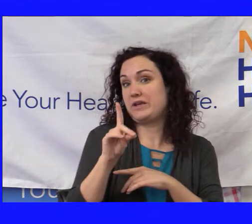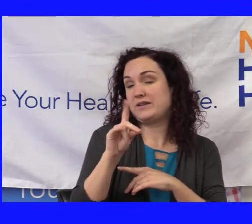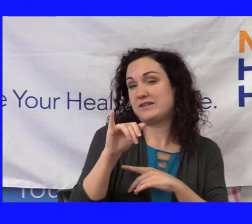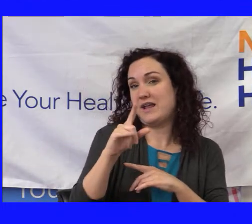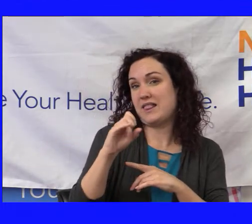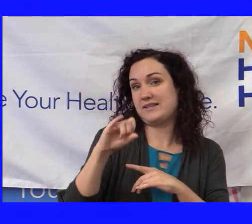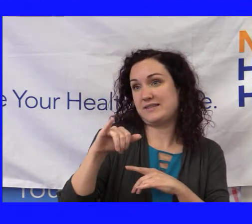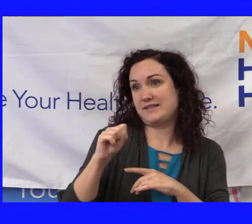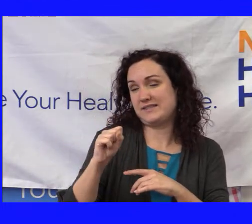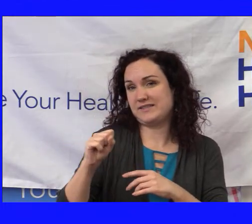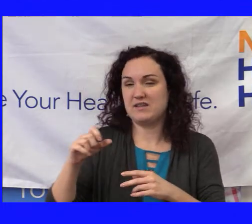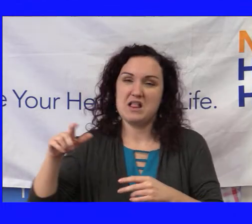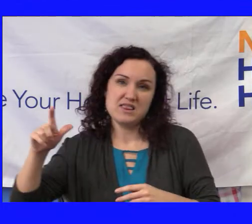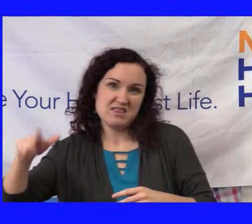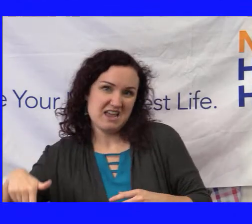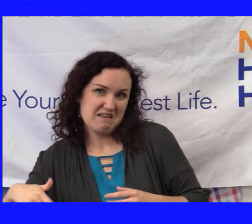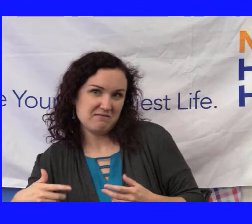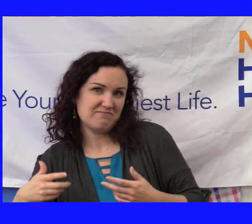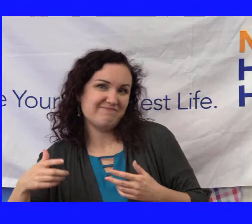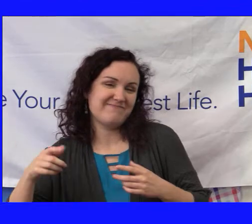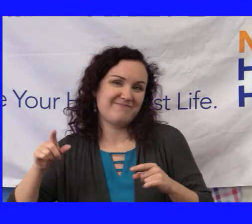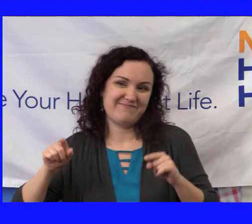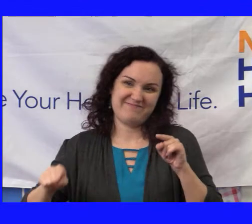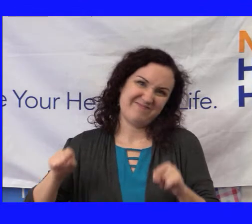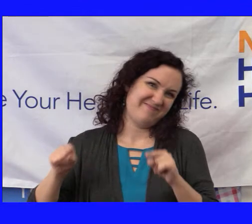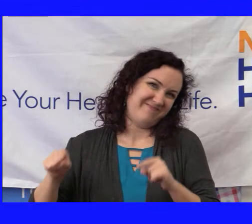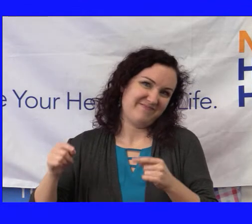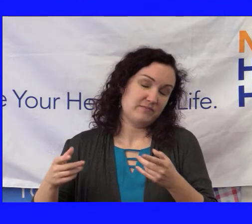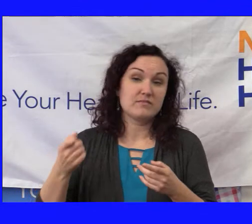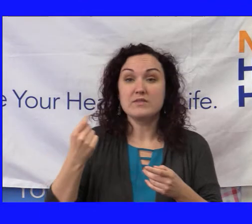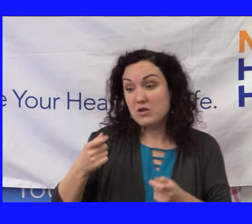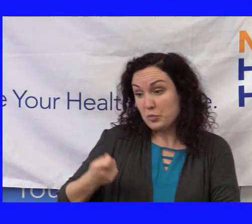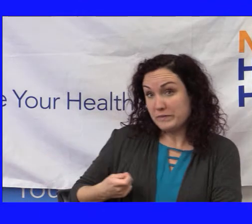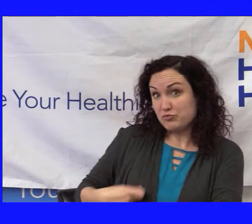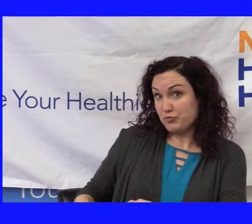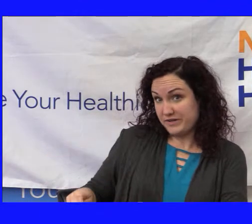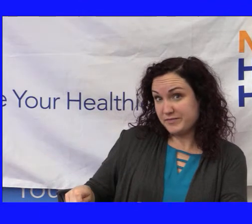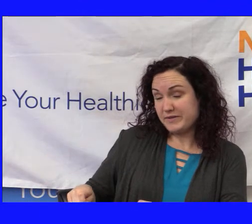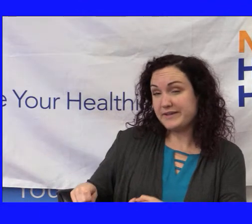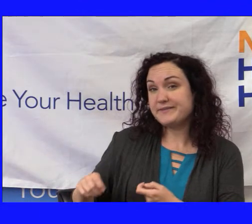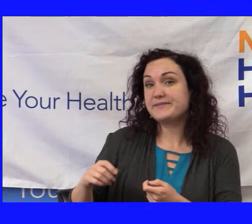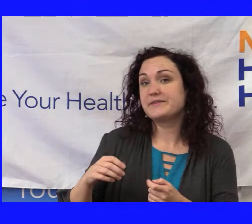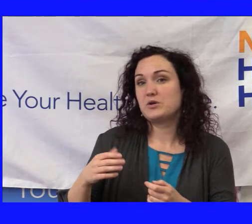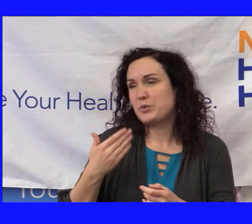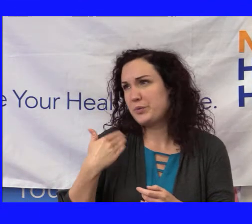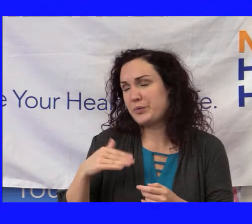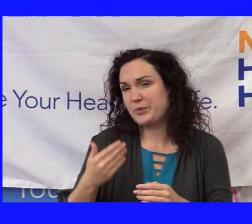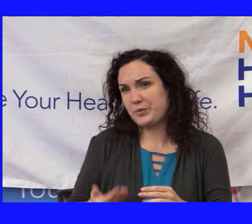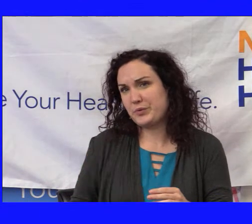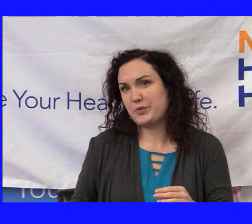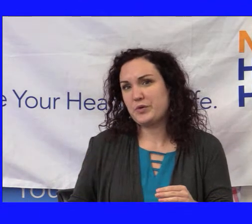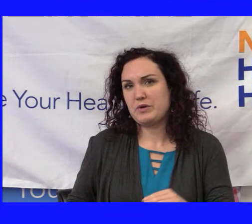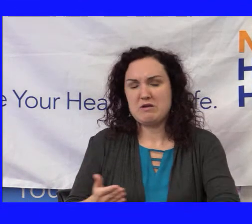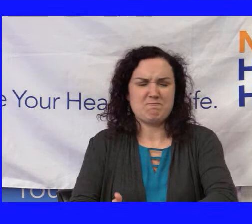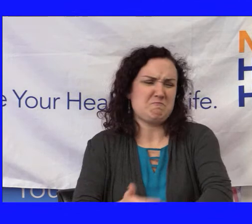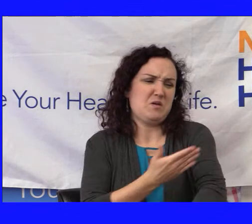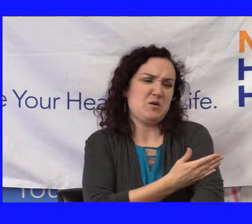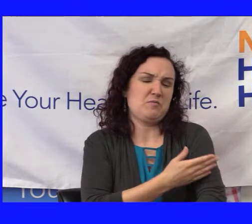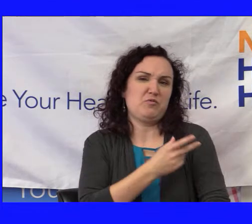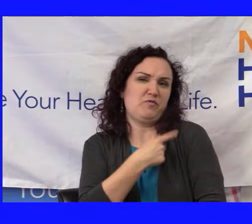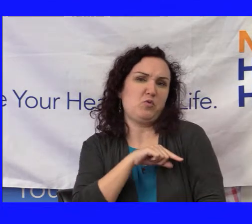dialysis camps and late dialysis camps. But transplants obviously tremendously improve people's quality of